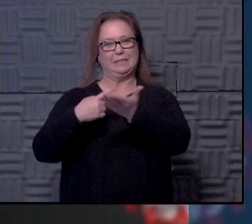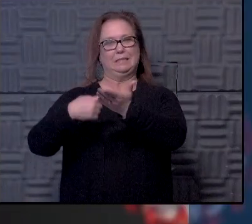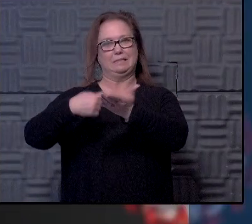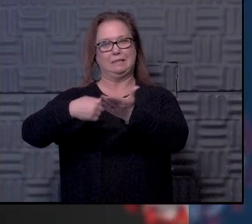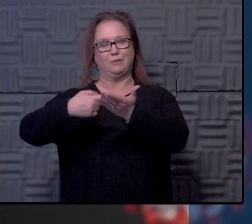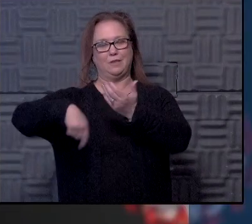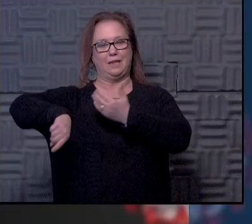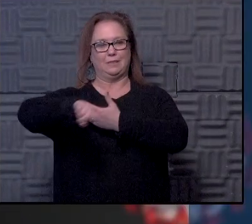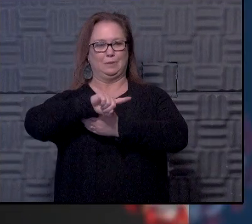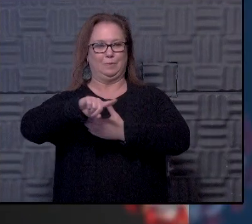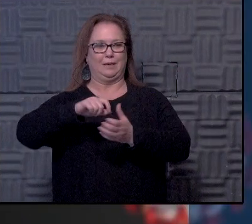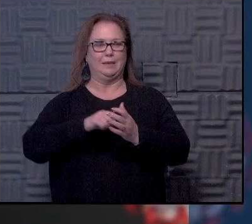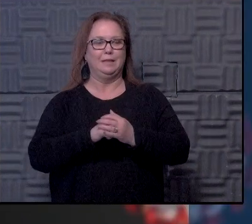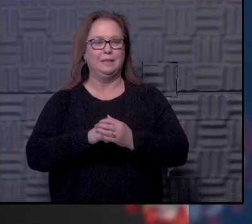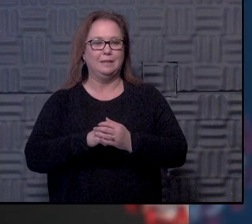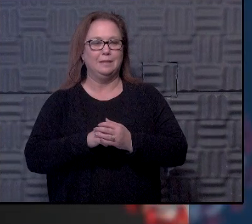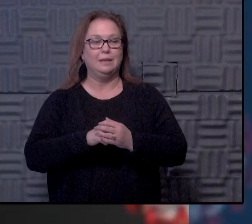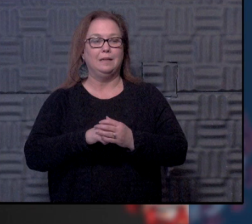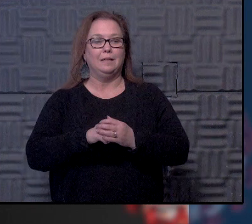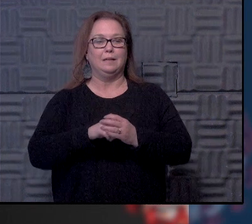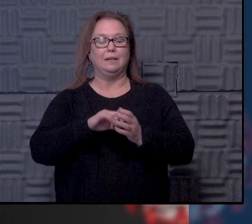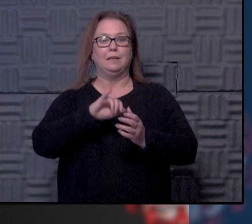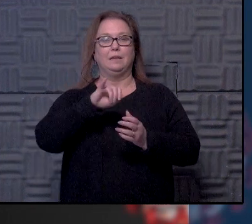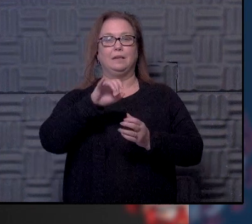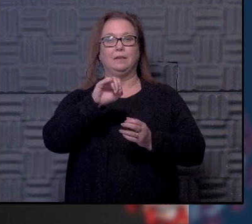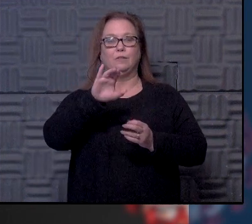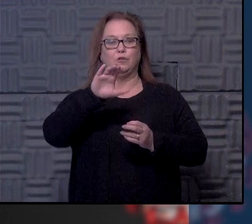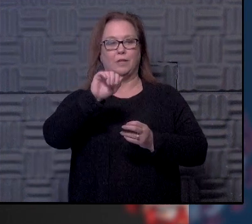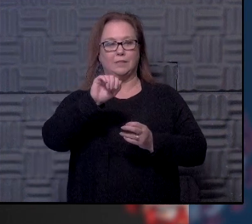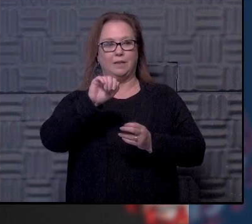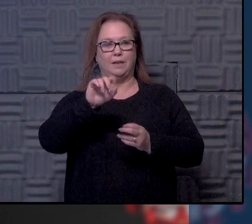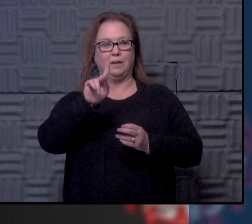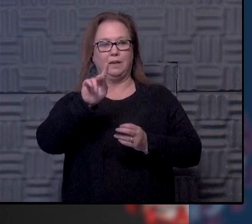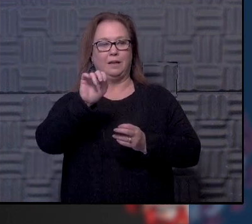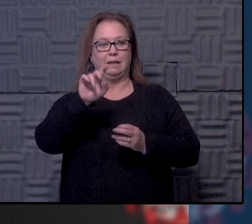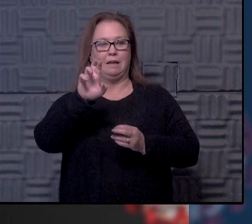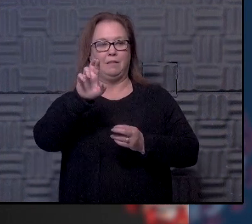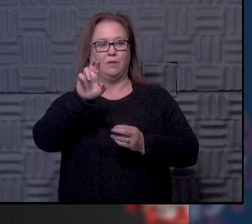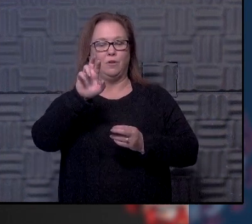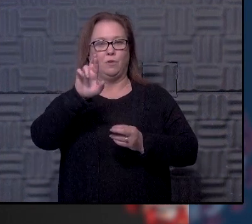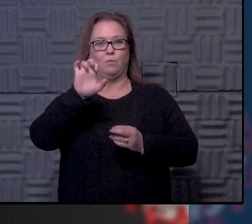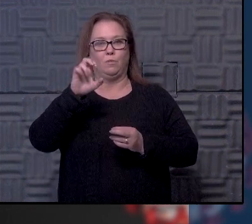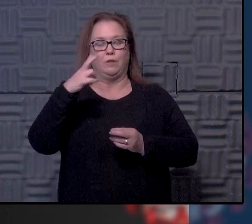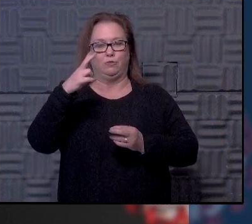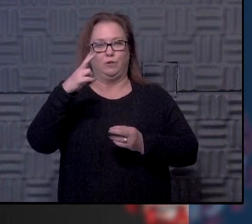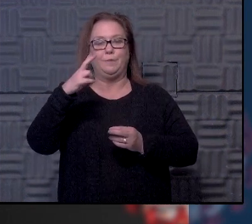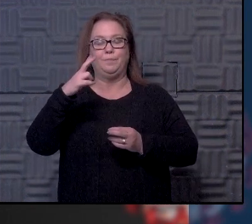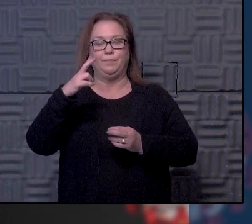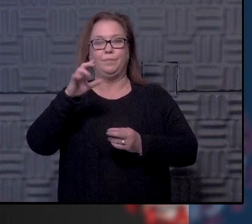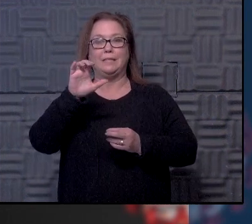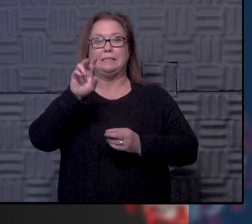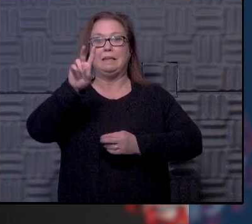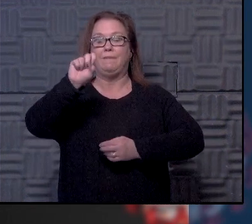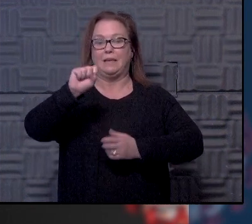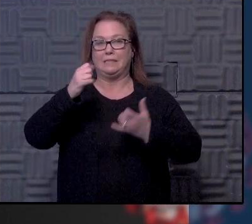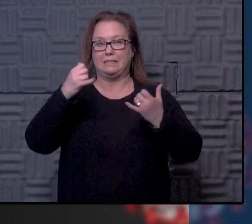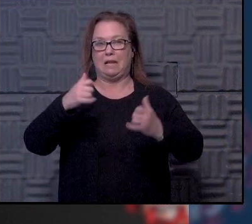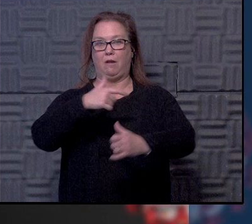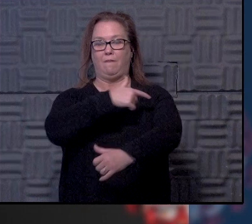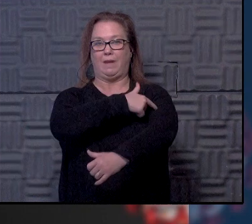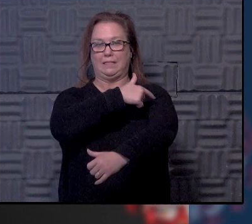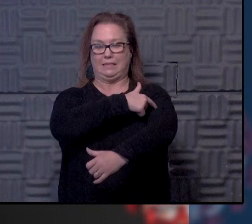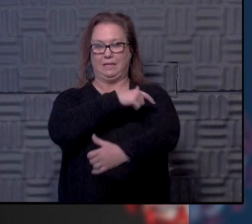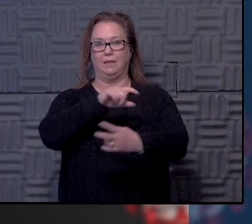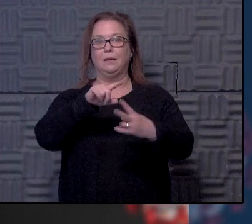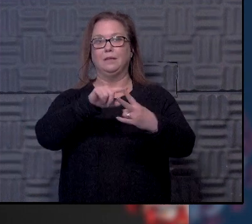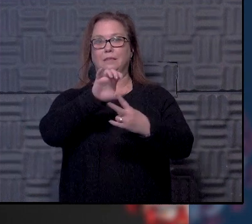Jessica Calendar-Rich. You know, CVS and Walgreens began its partnership to vaccinate staff and residents in nursing homes. By the way, when